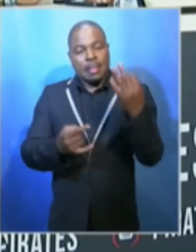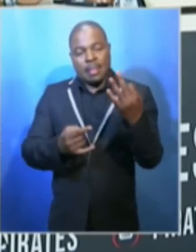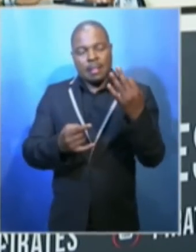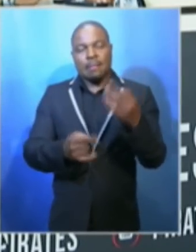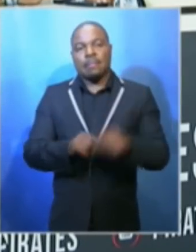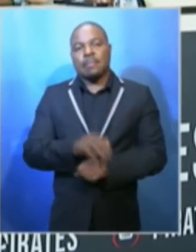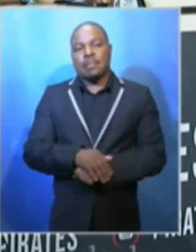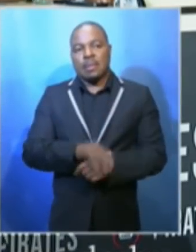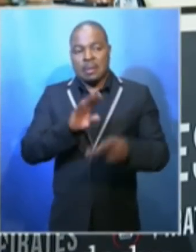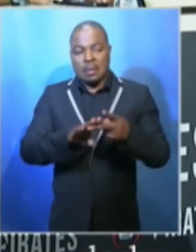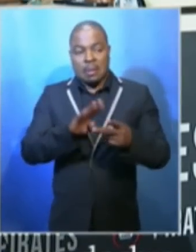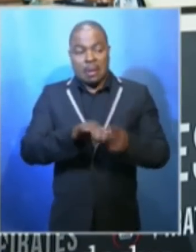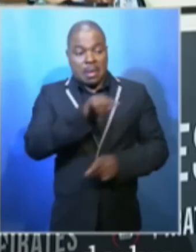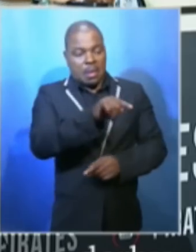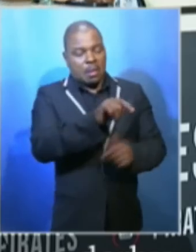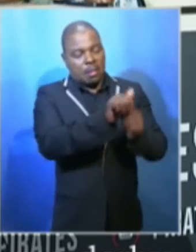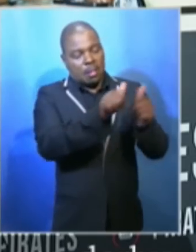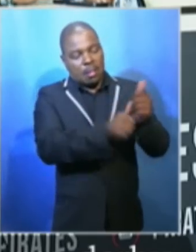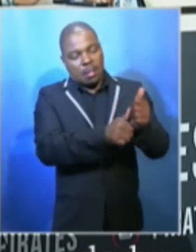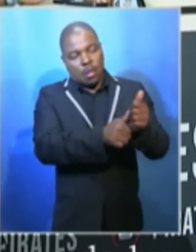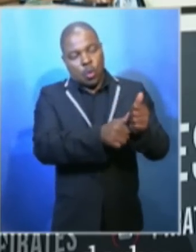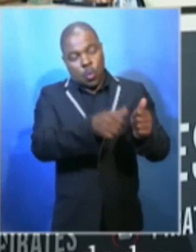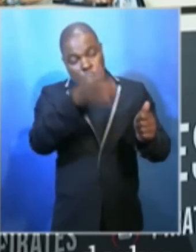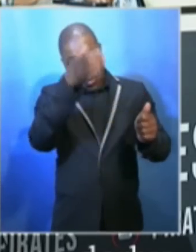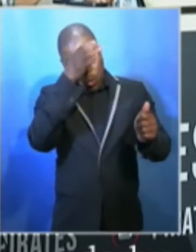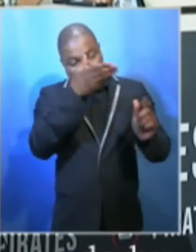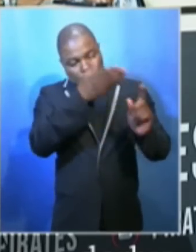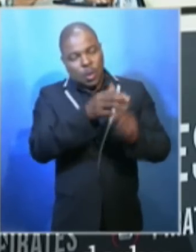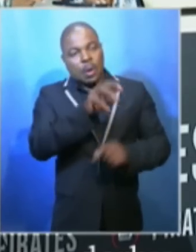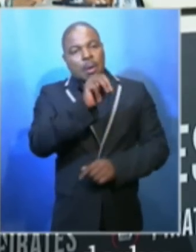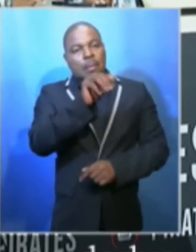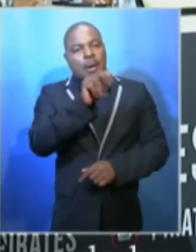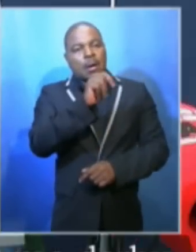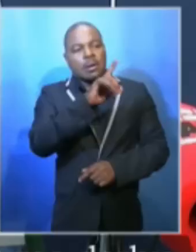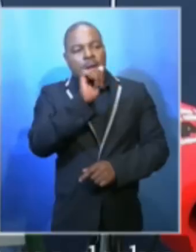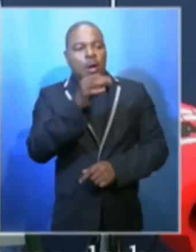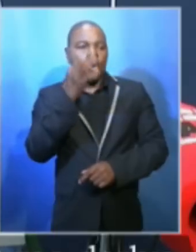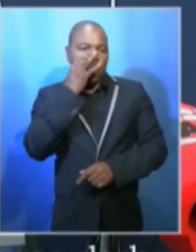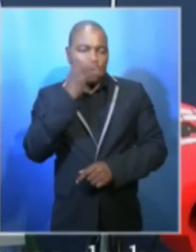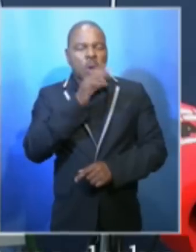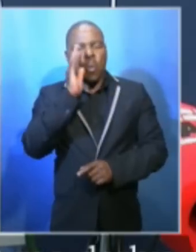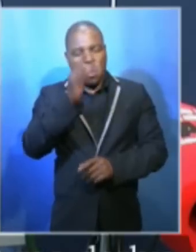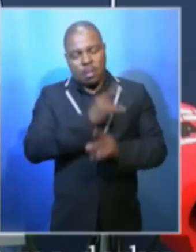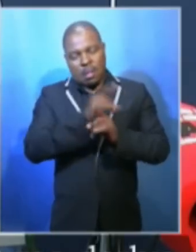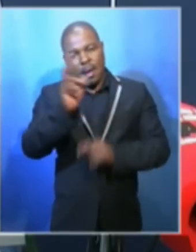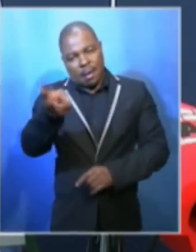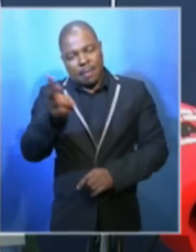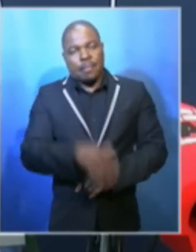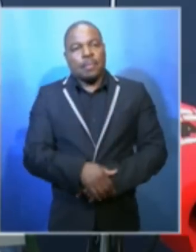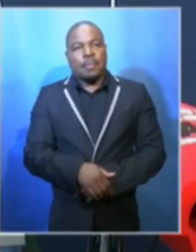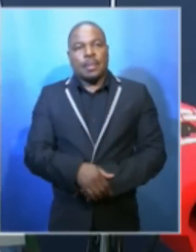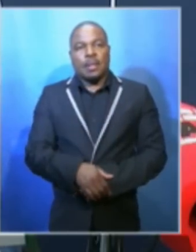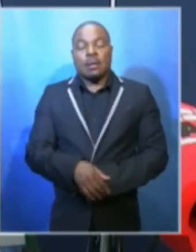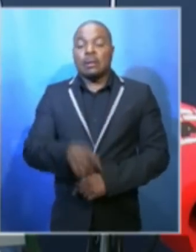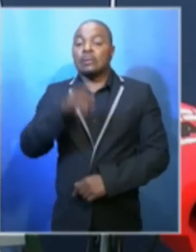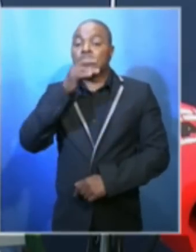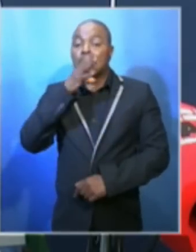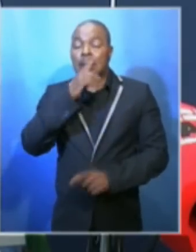wa sehlopha Mandla Nqikazi o re batlile ho tla etsa fela jwalo. Big match on Saturday. One